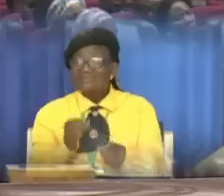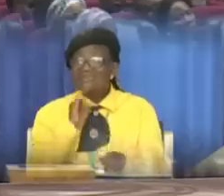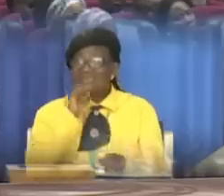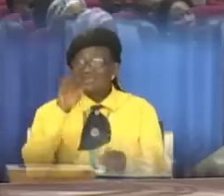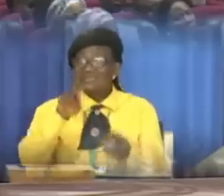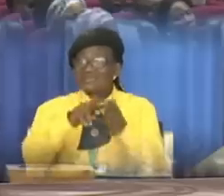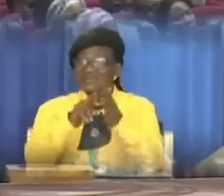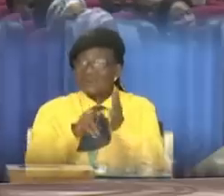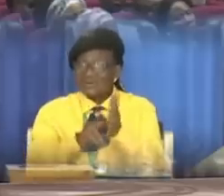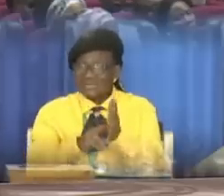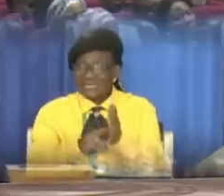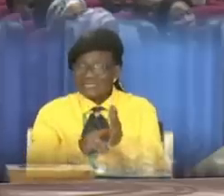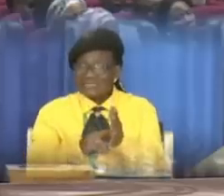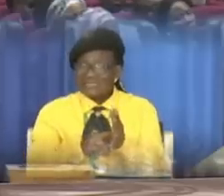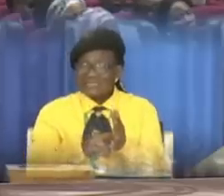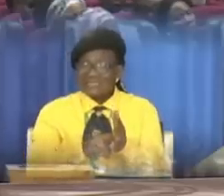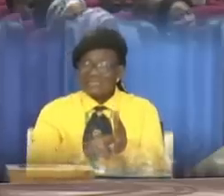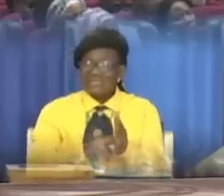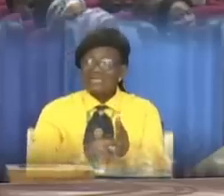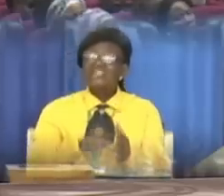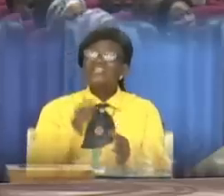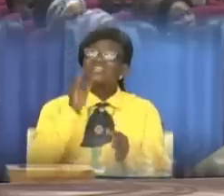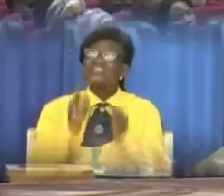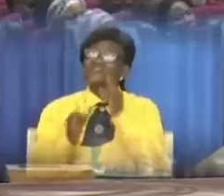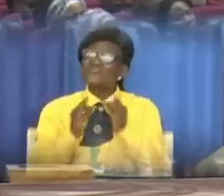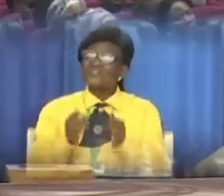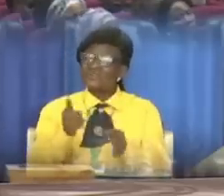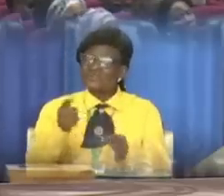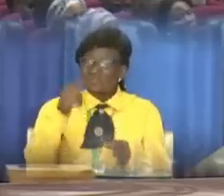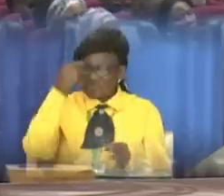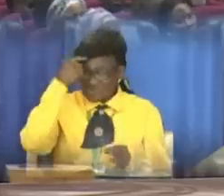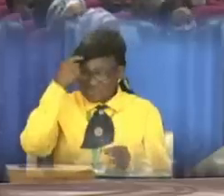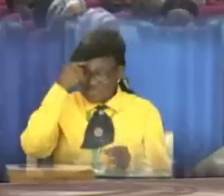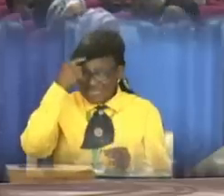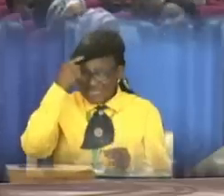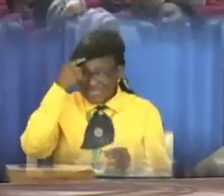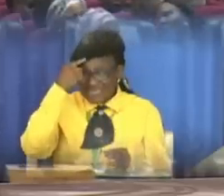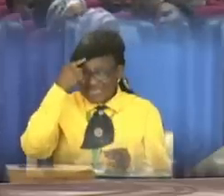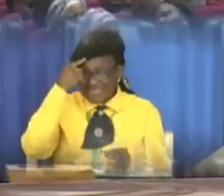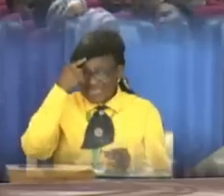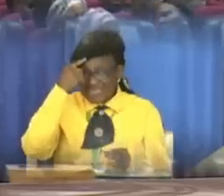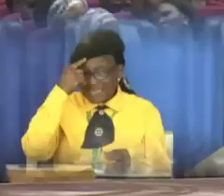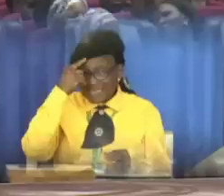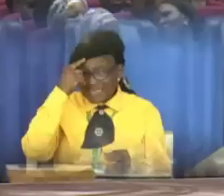you can fool around, there's a camera there watching you.